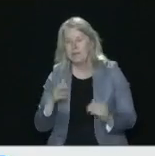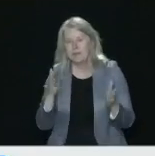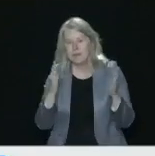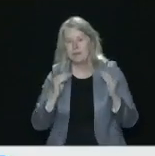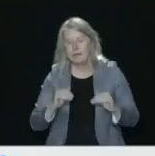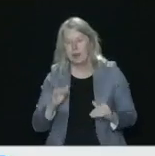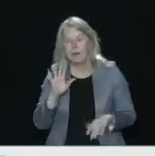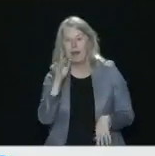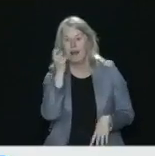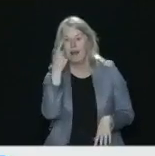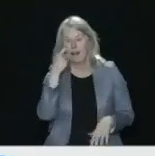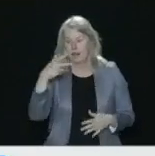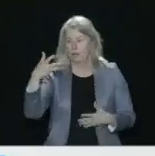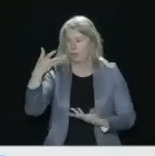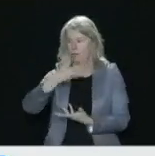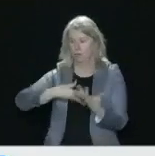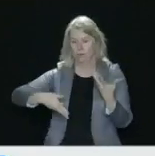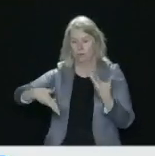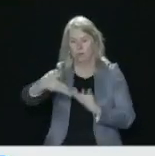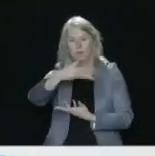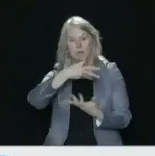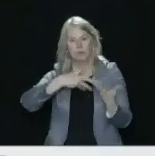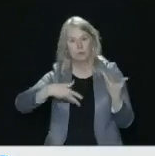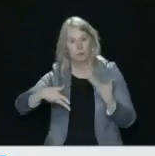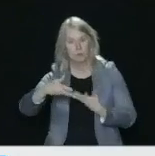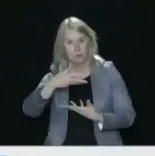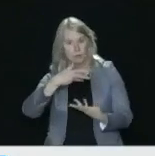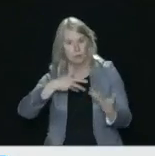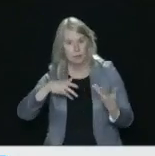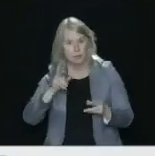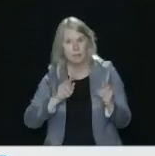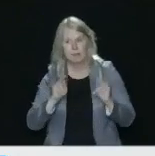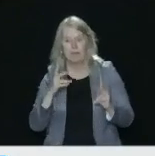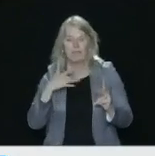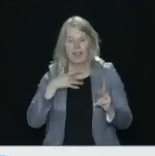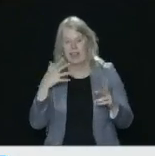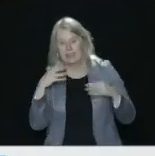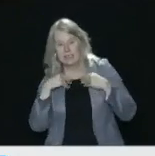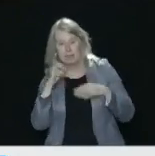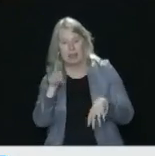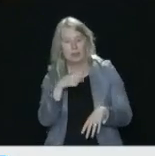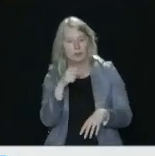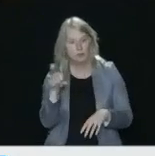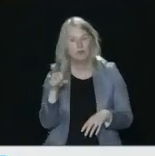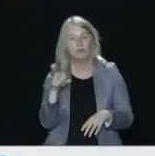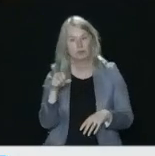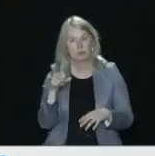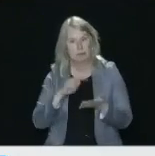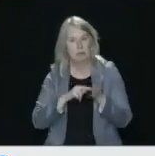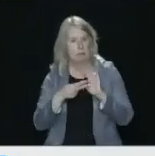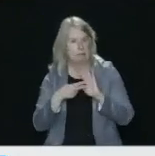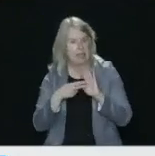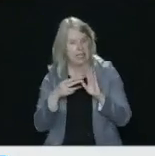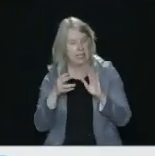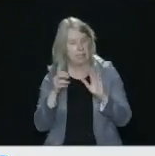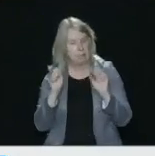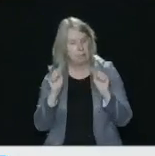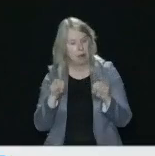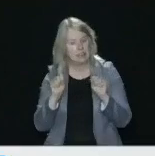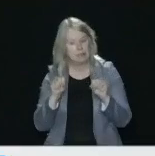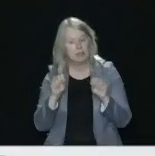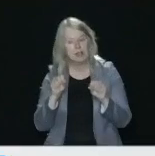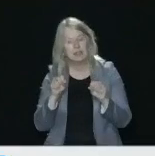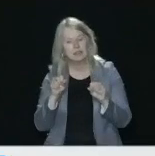But as Dr. Pam and I have said before several times, wearing a well-adjusted